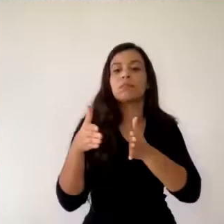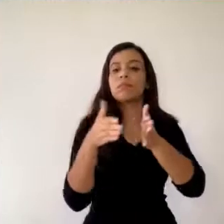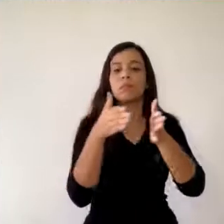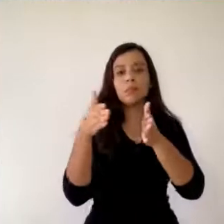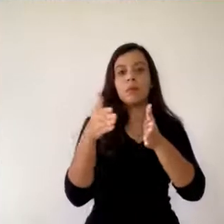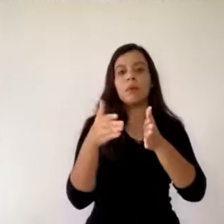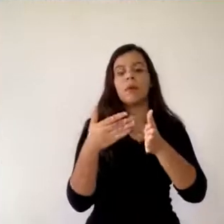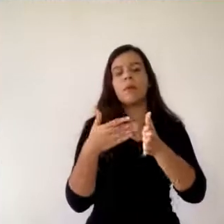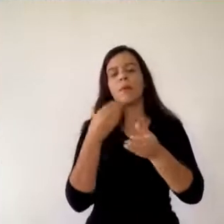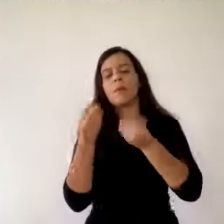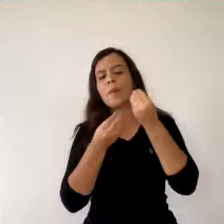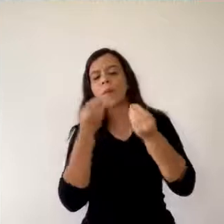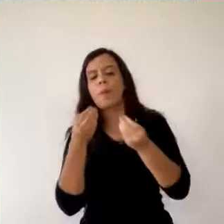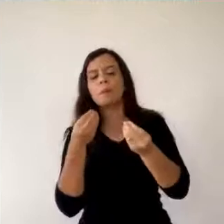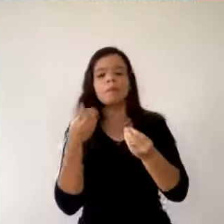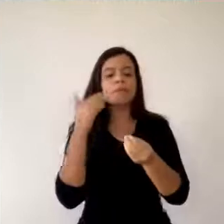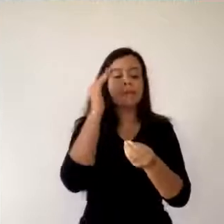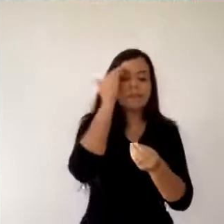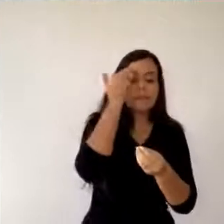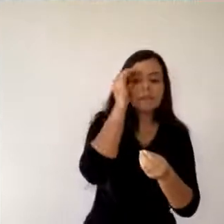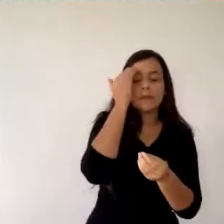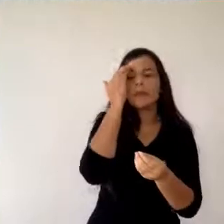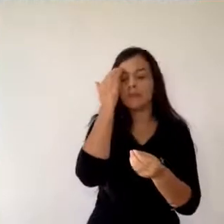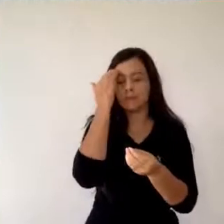reflect about ways of